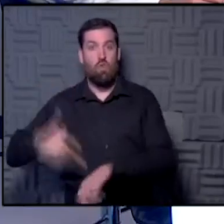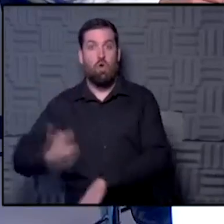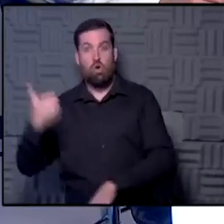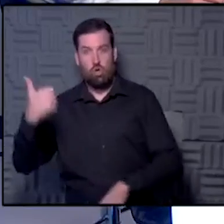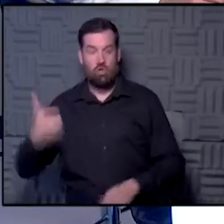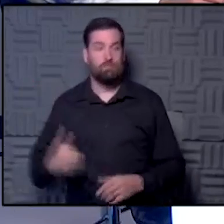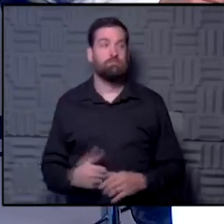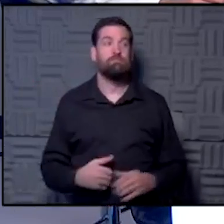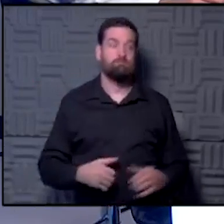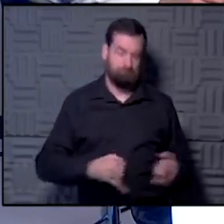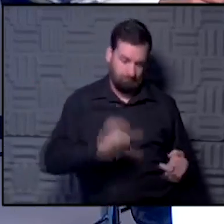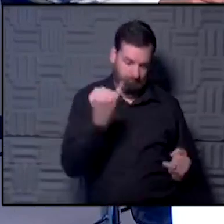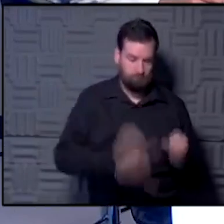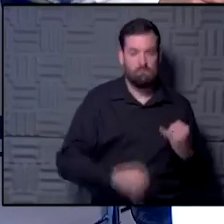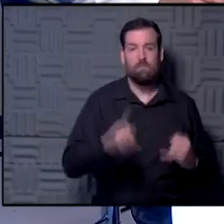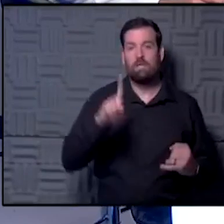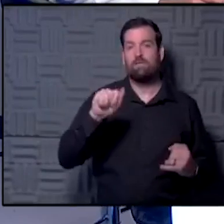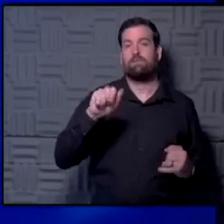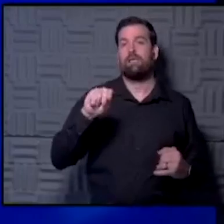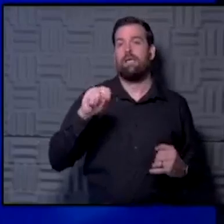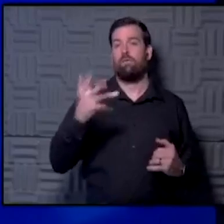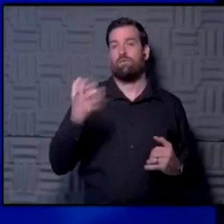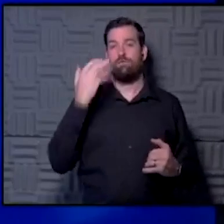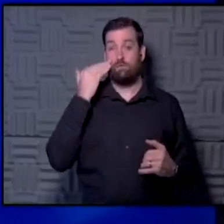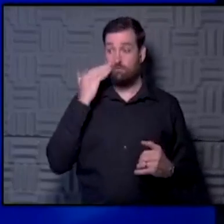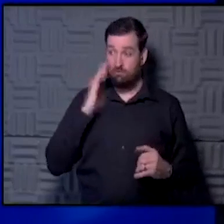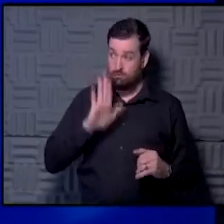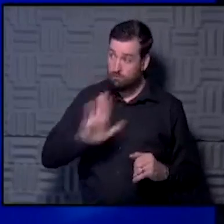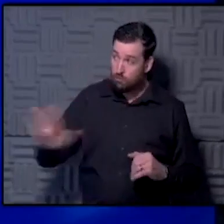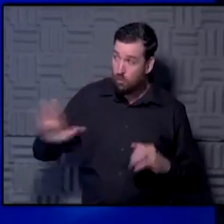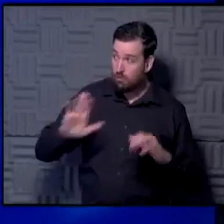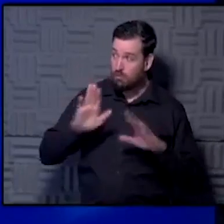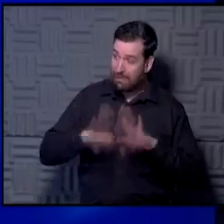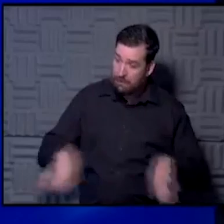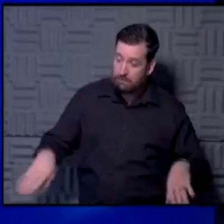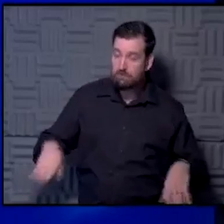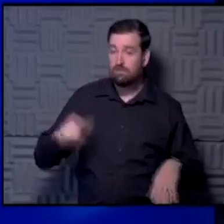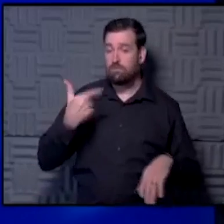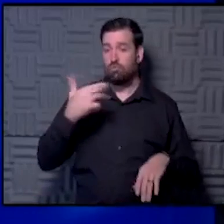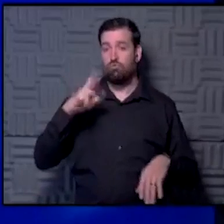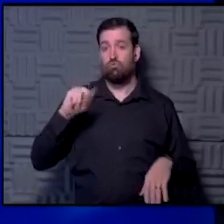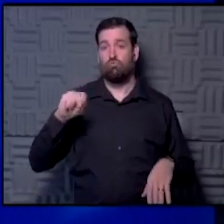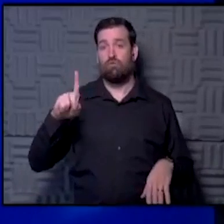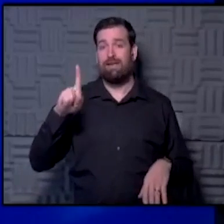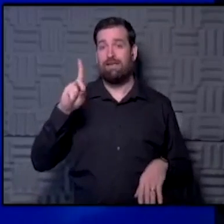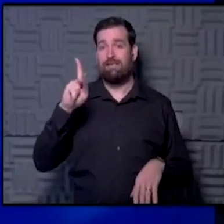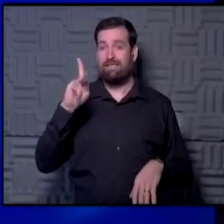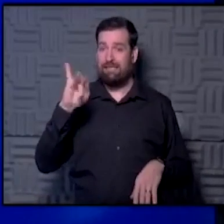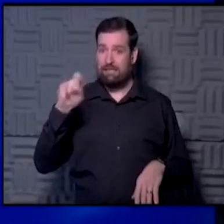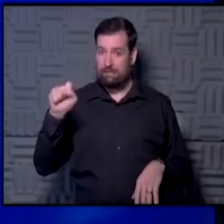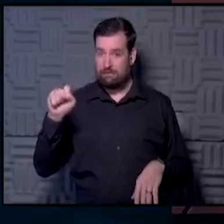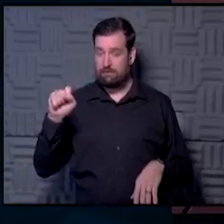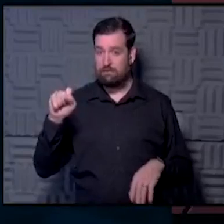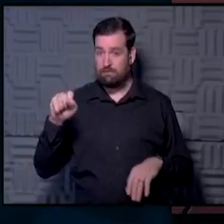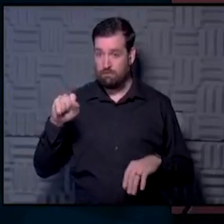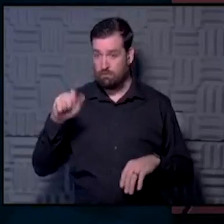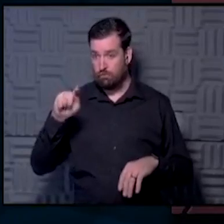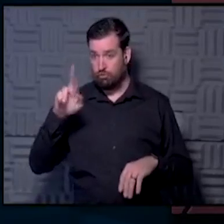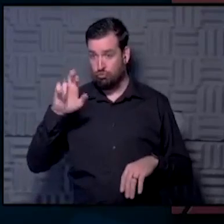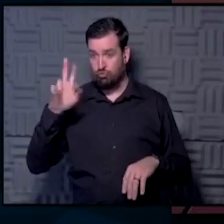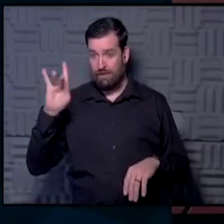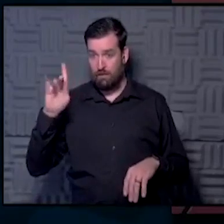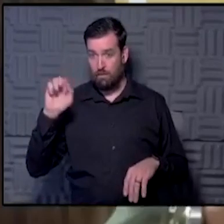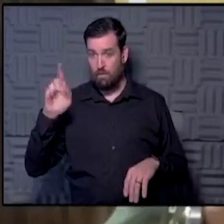right. Final question. Dad wants to know if you're going to let your kids or grandkids trick or treat. Okay, let's first turn to Spencer. Spencer, what are you going